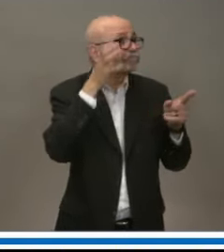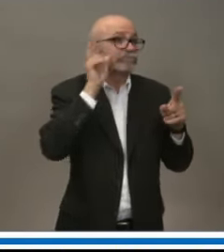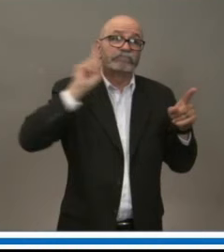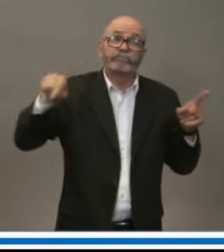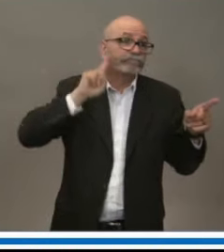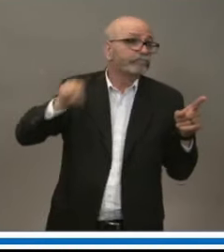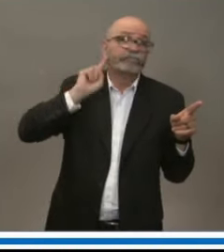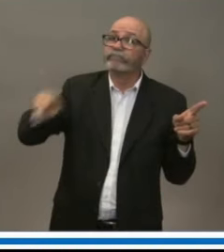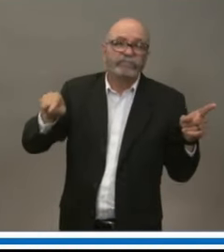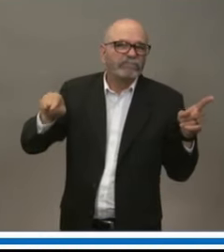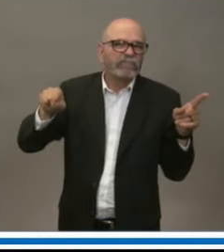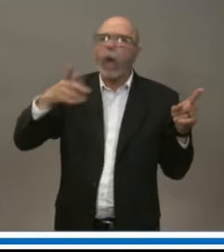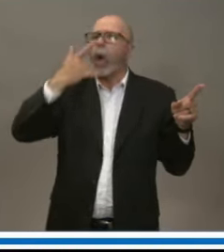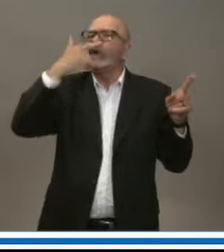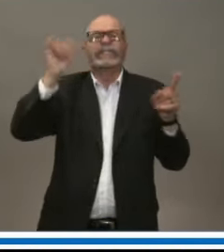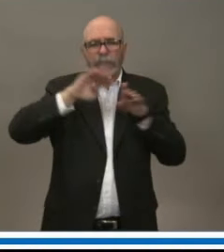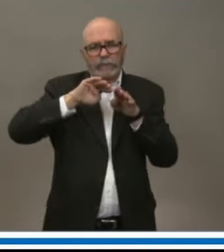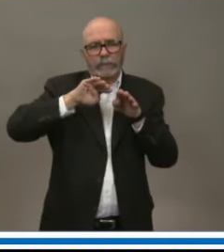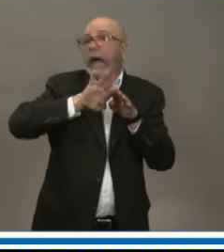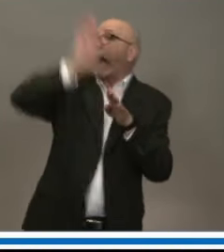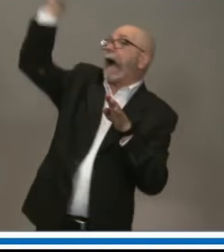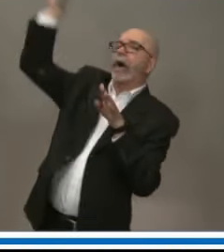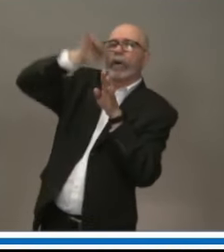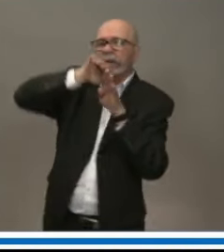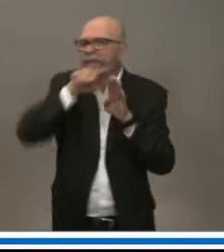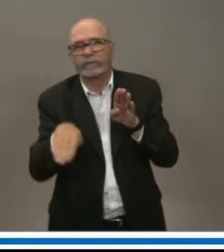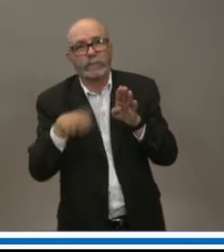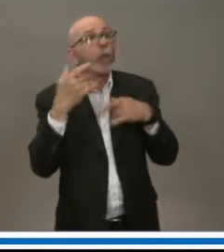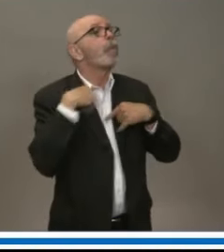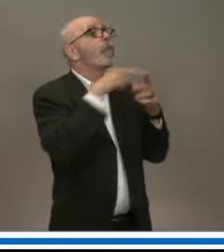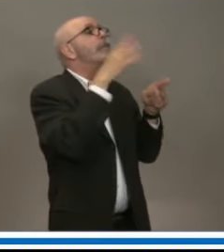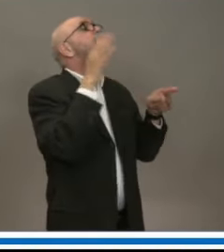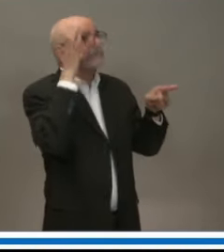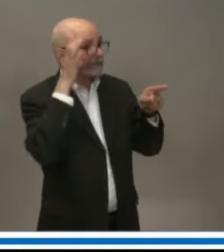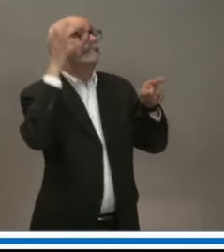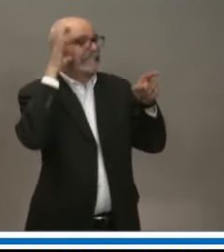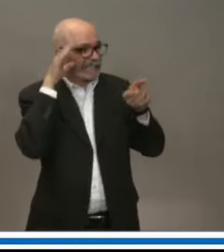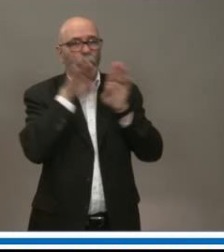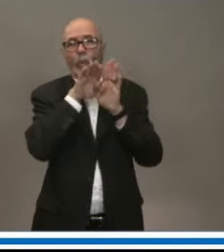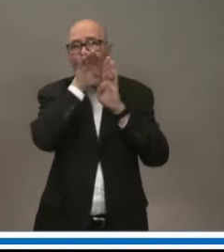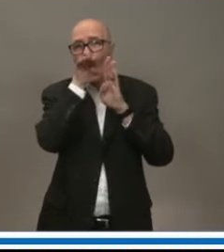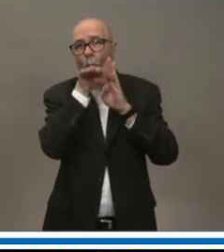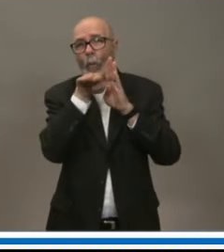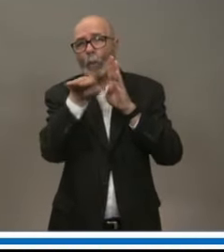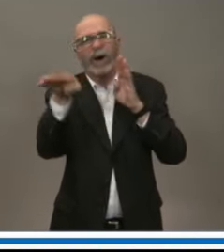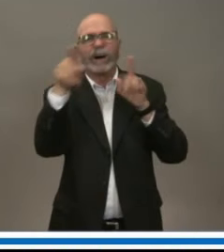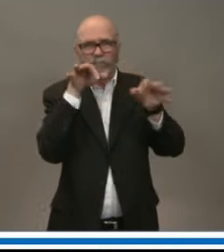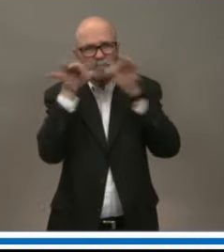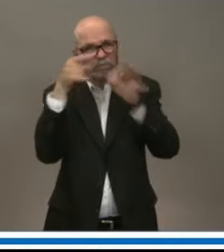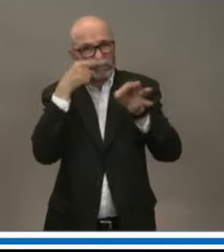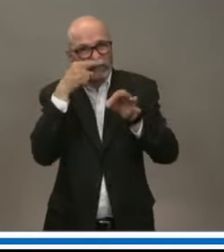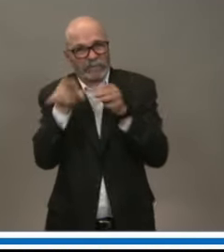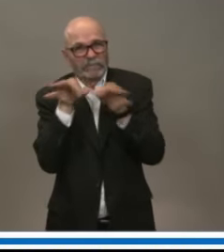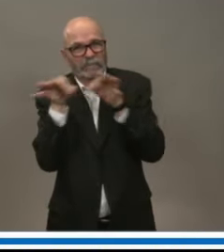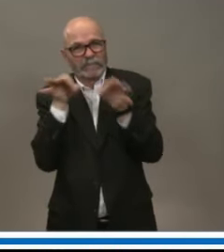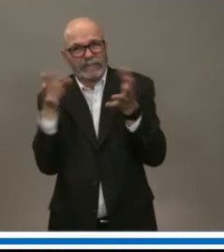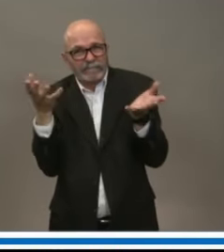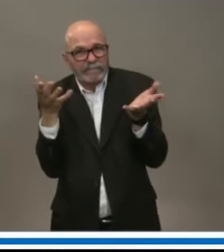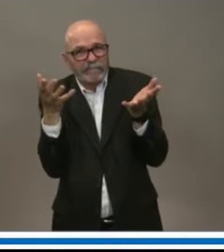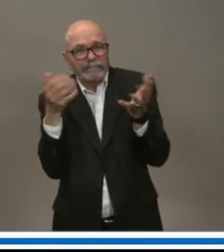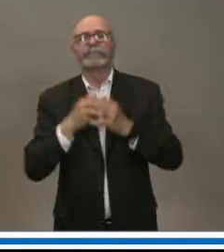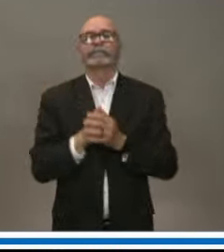to understand, poor compliance doesn't actually mean a worst-case scenario. And yet, in your